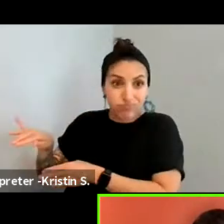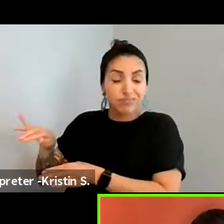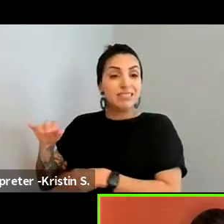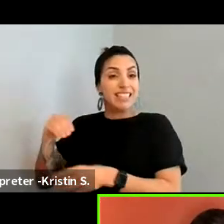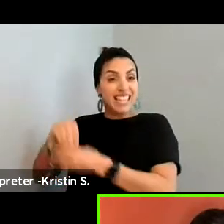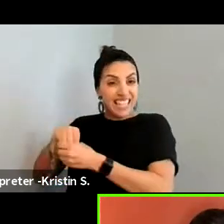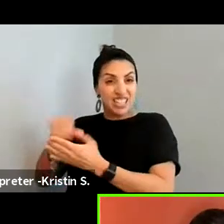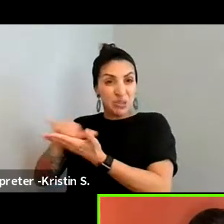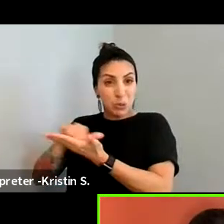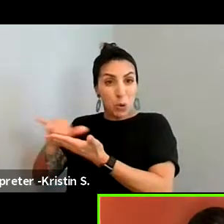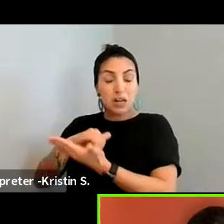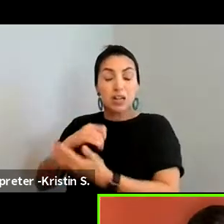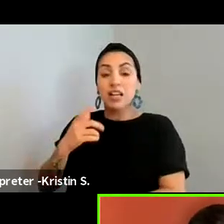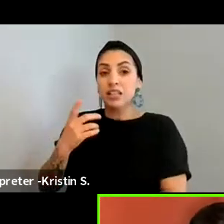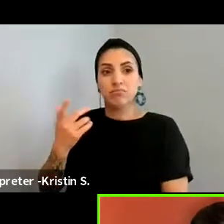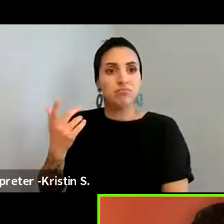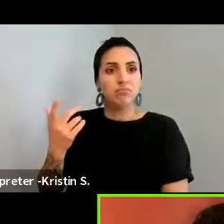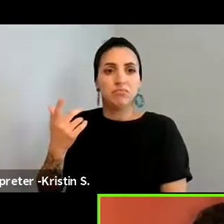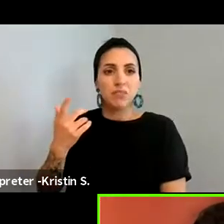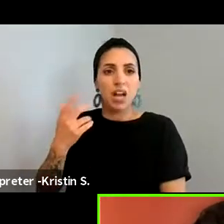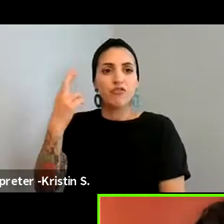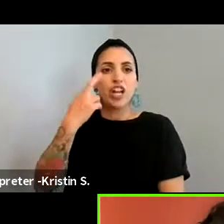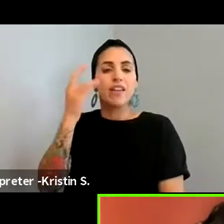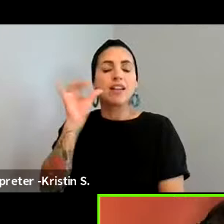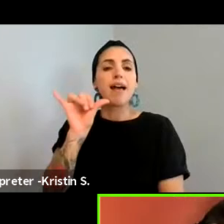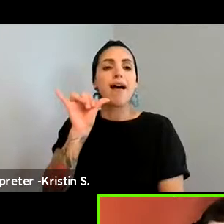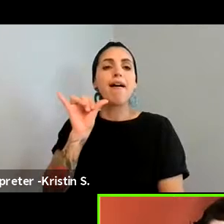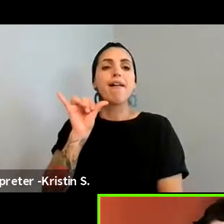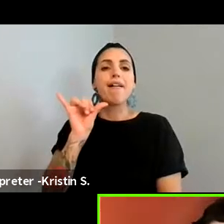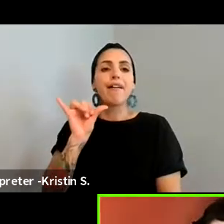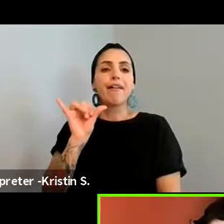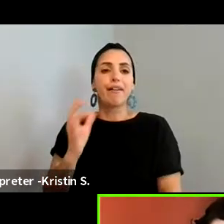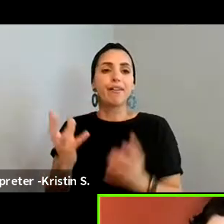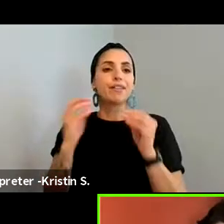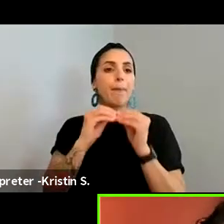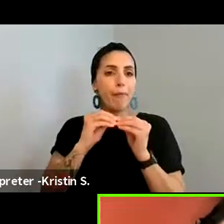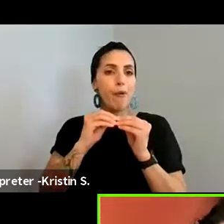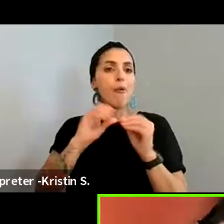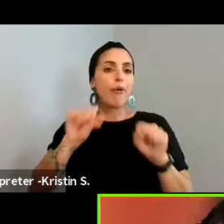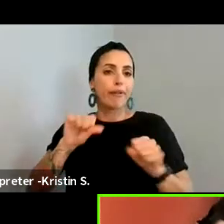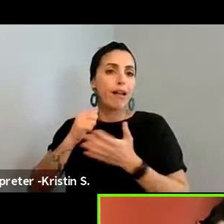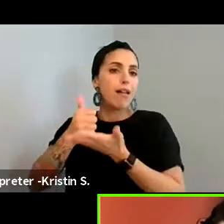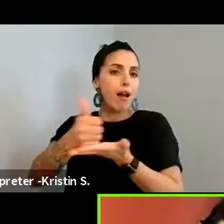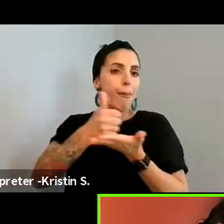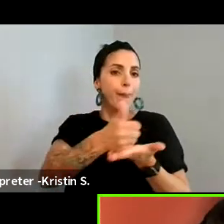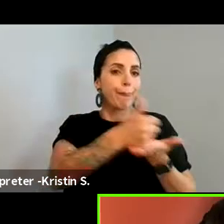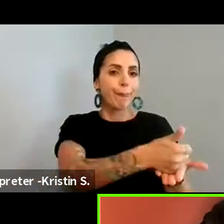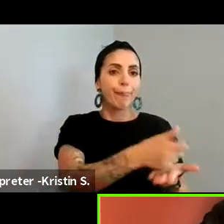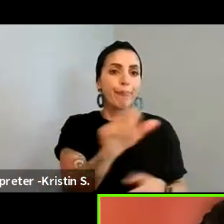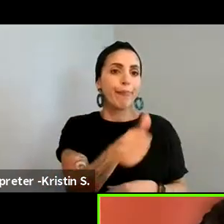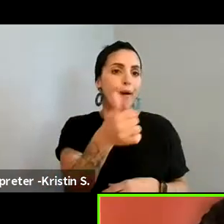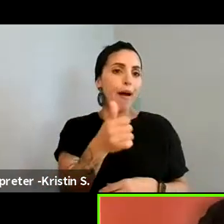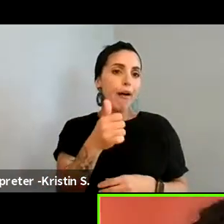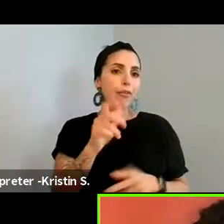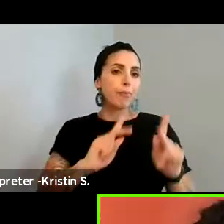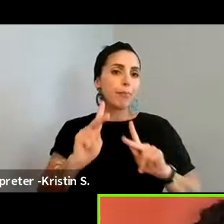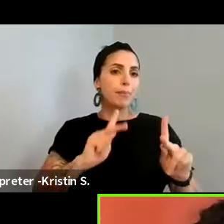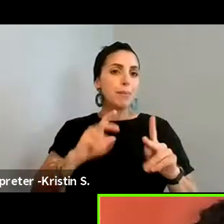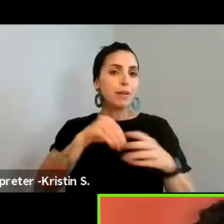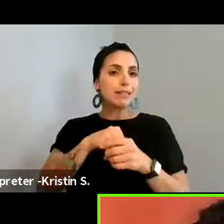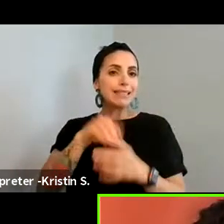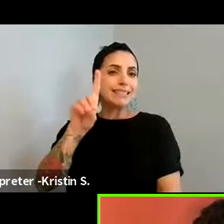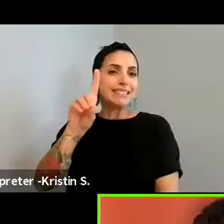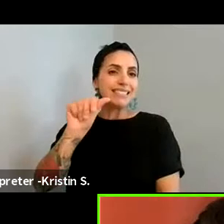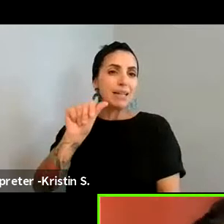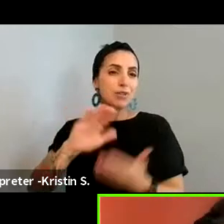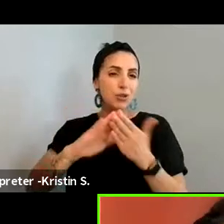there was more that I could be doing to help my community and to make a difference. Like